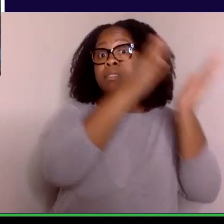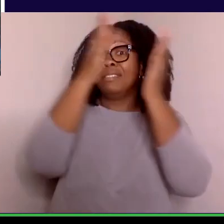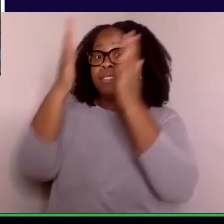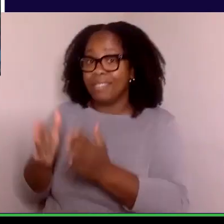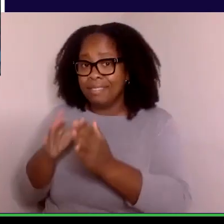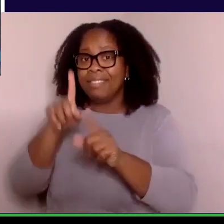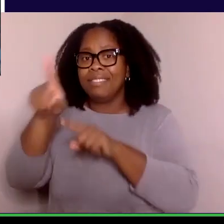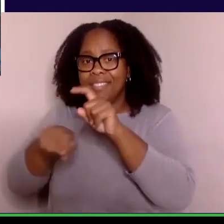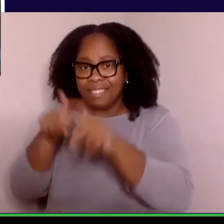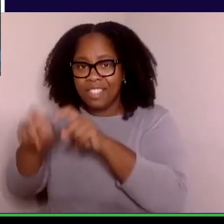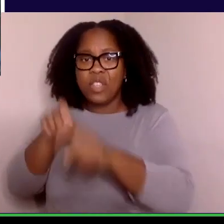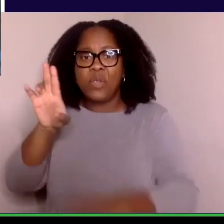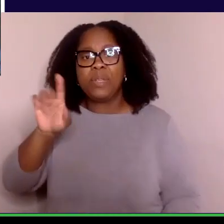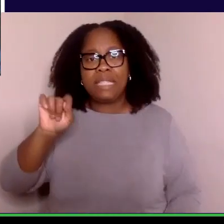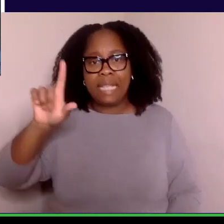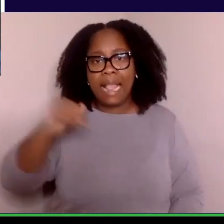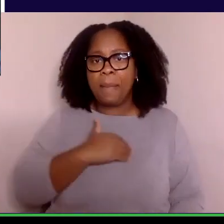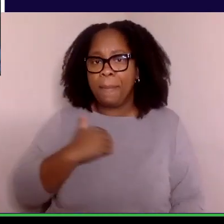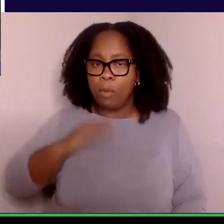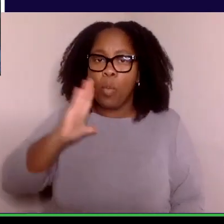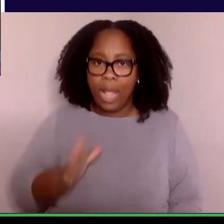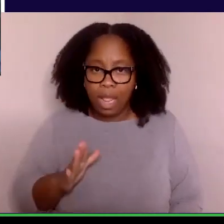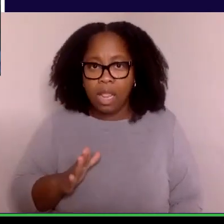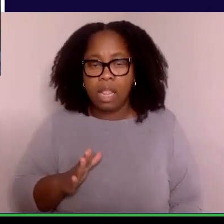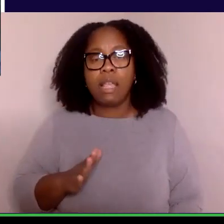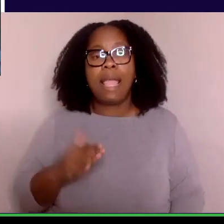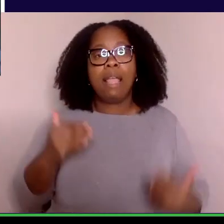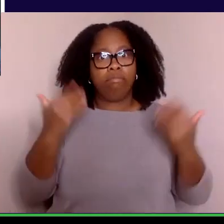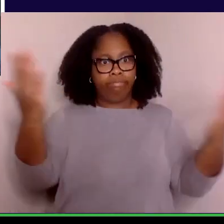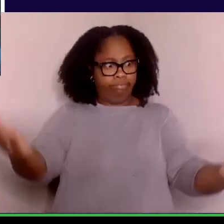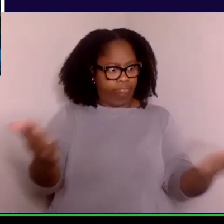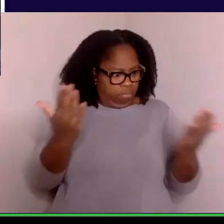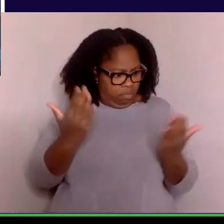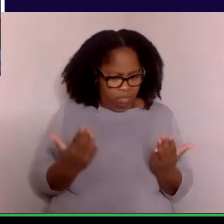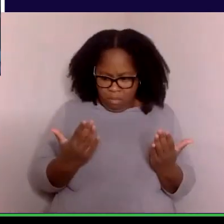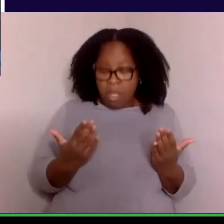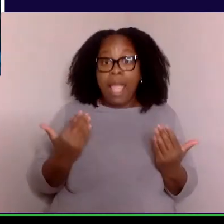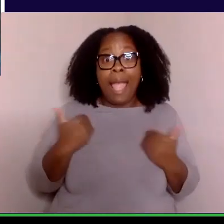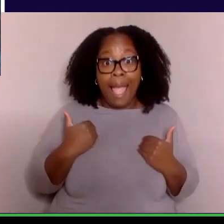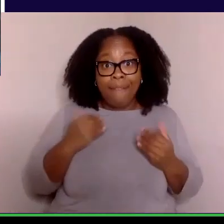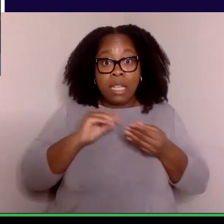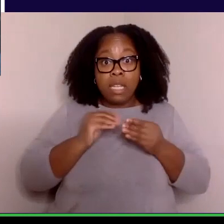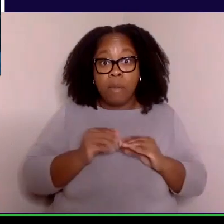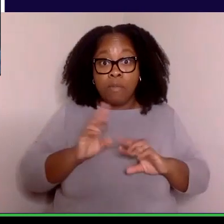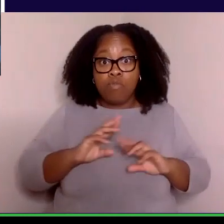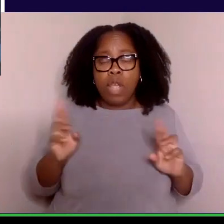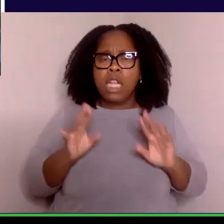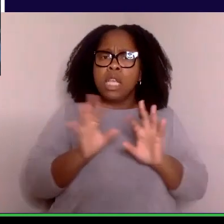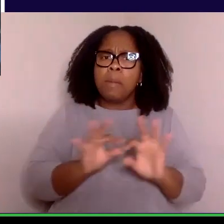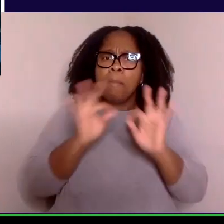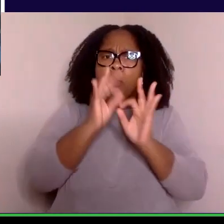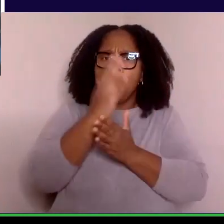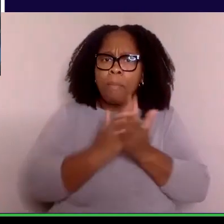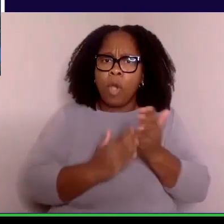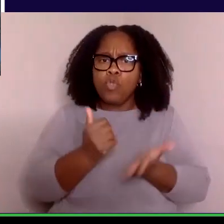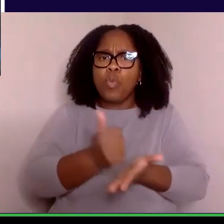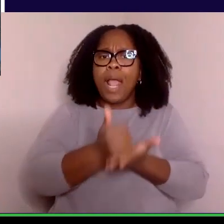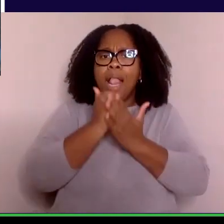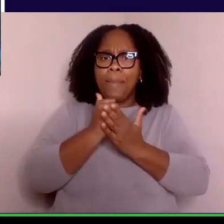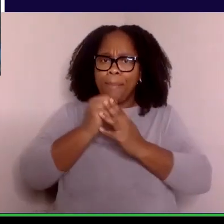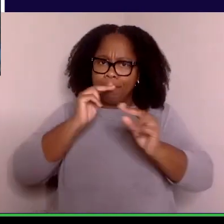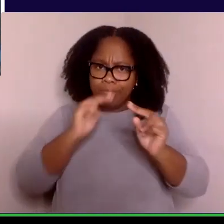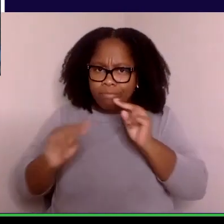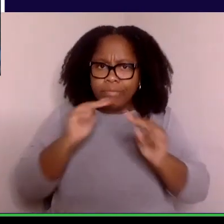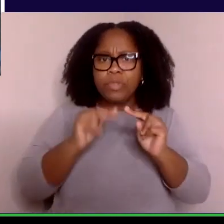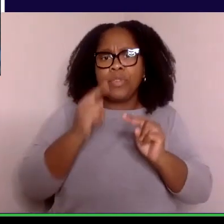numbers is an important piece in the puzzle for bargaining and planning. We encourage